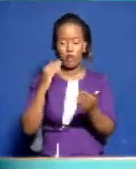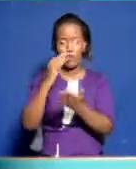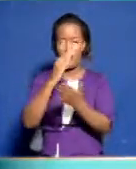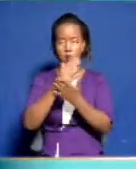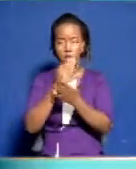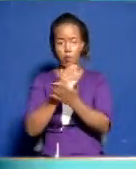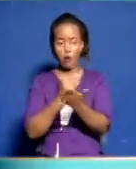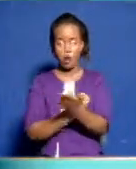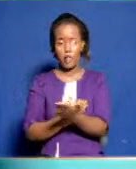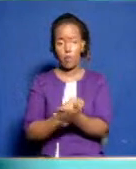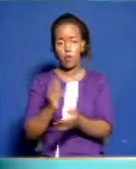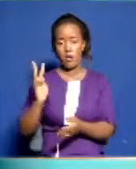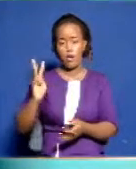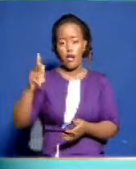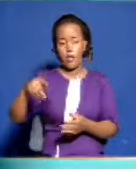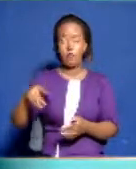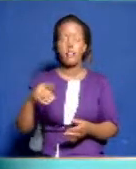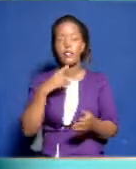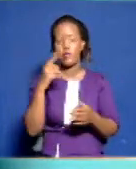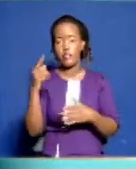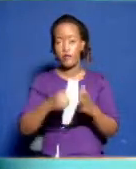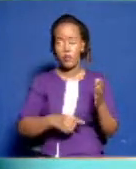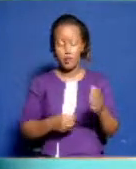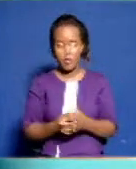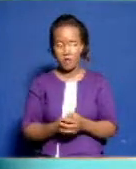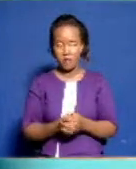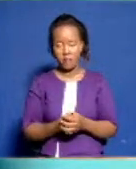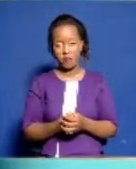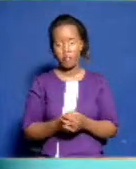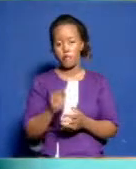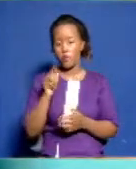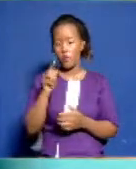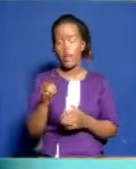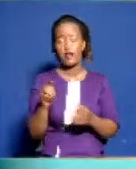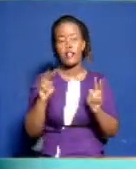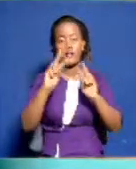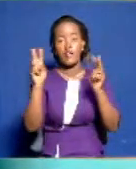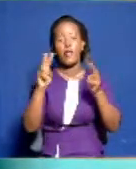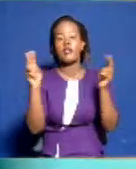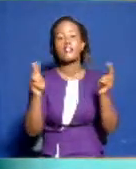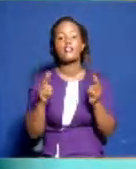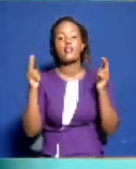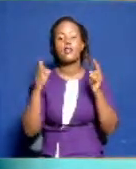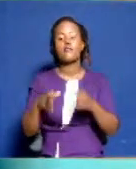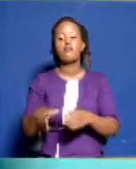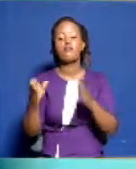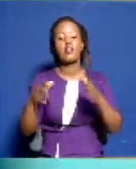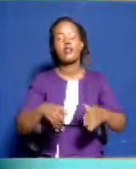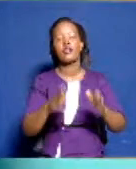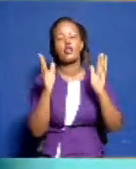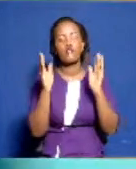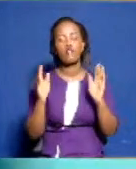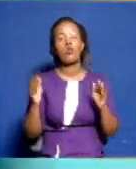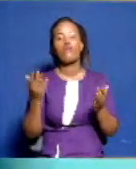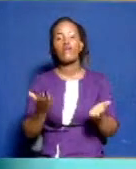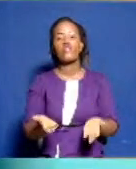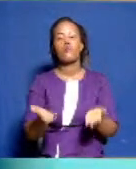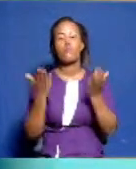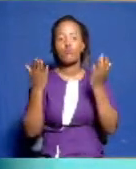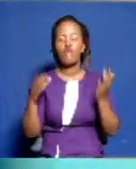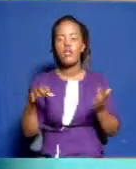of Parliament Michael Mushira said the key infrastructure will improve